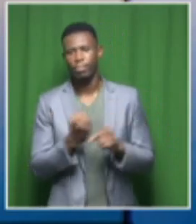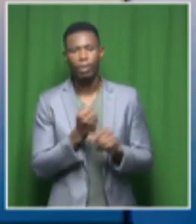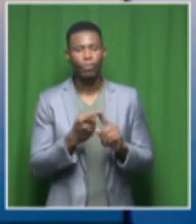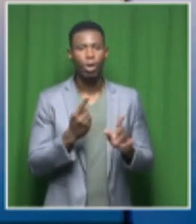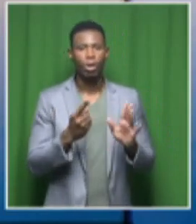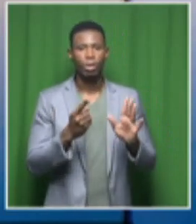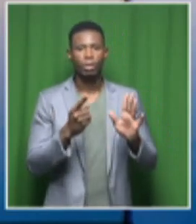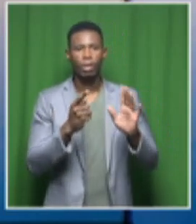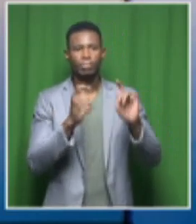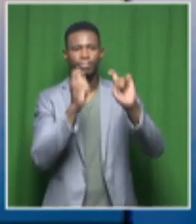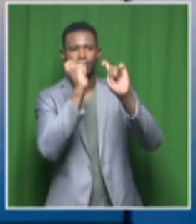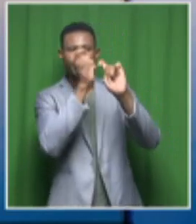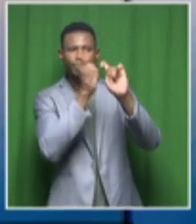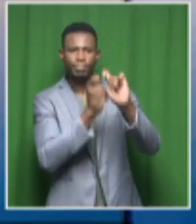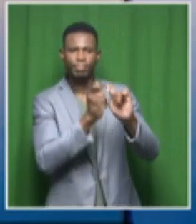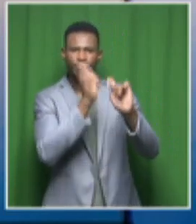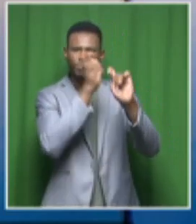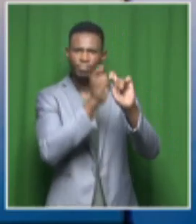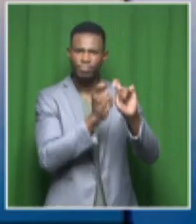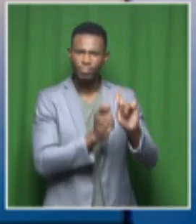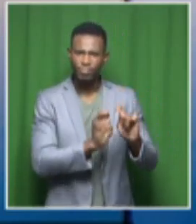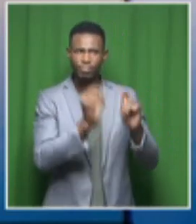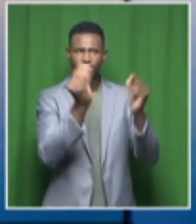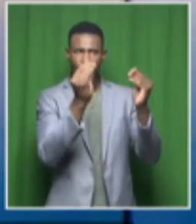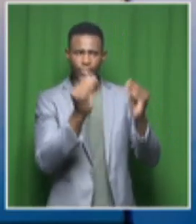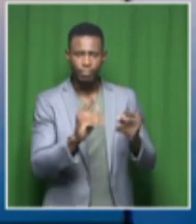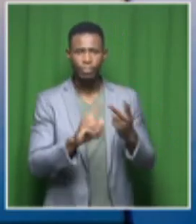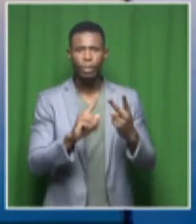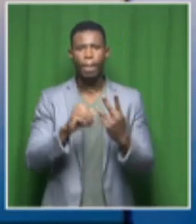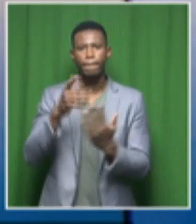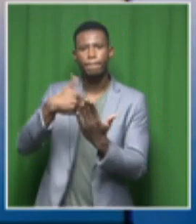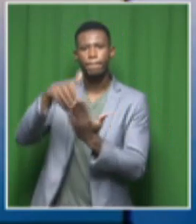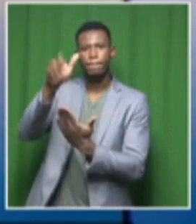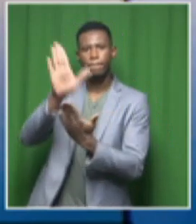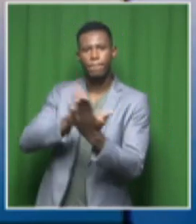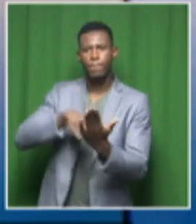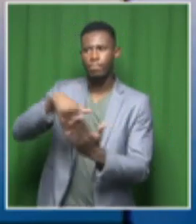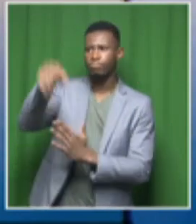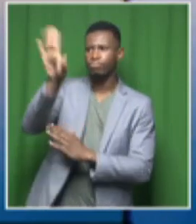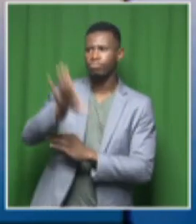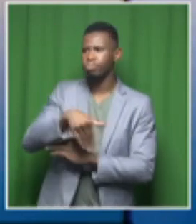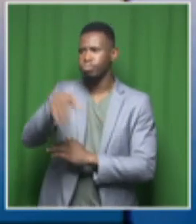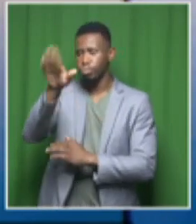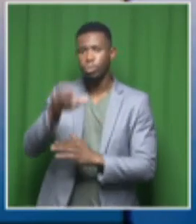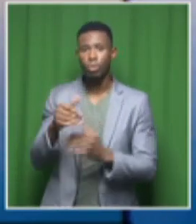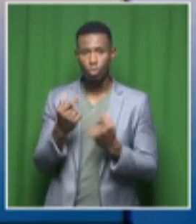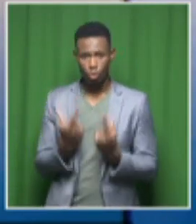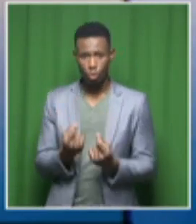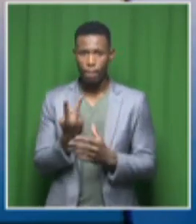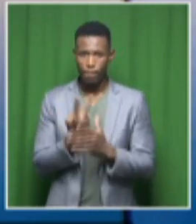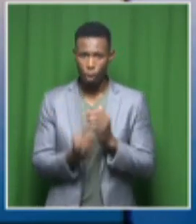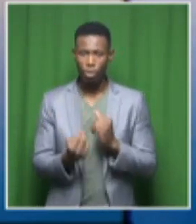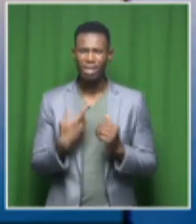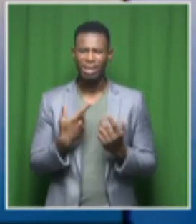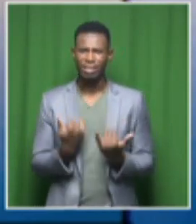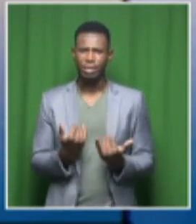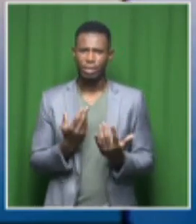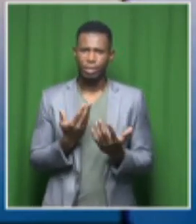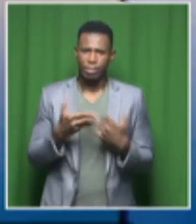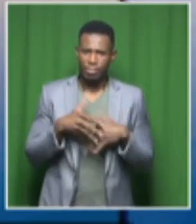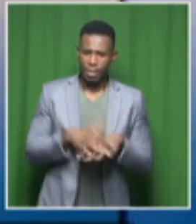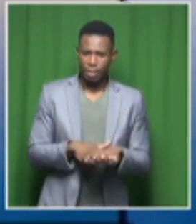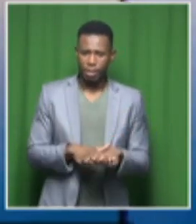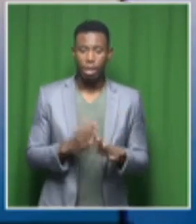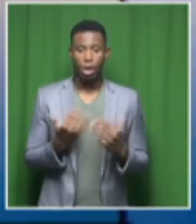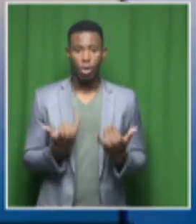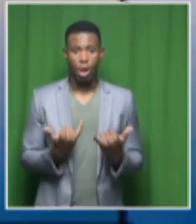sculpture and painting. So what I've done is to blur the line. And particularly my choice of medium for now, for example, which